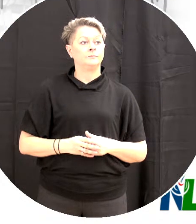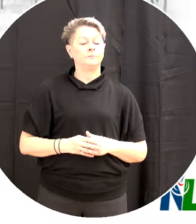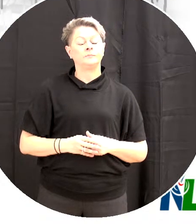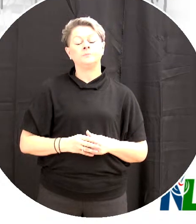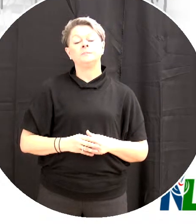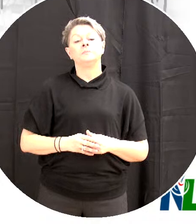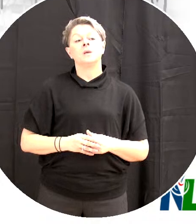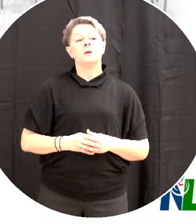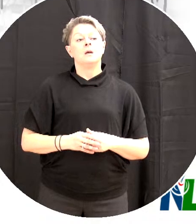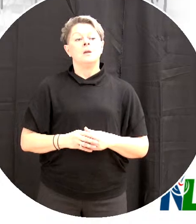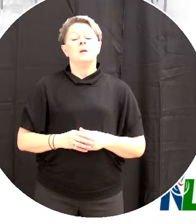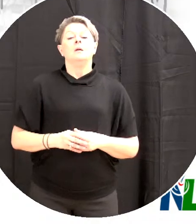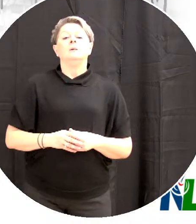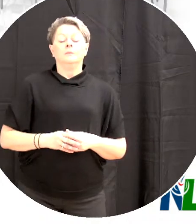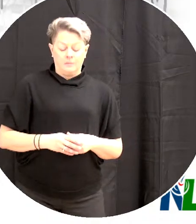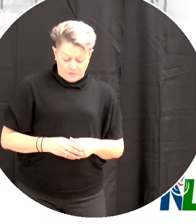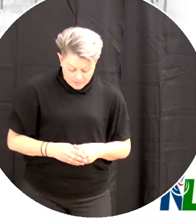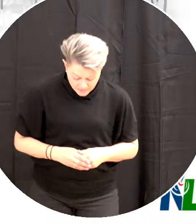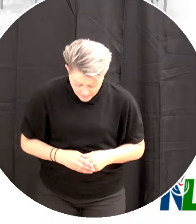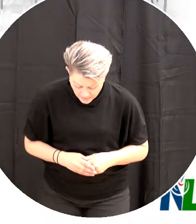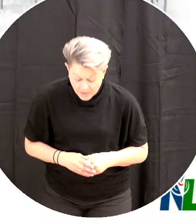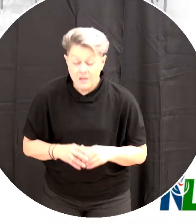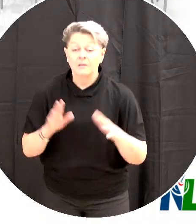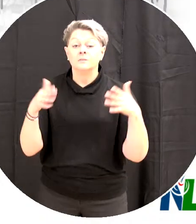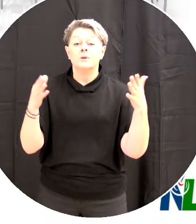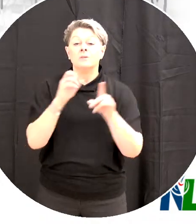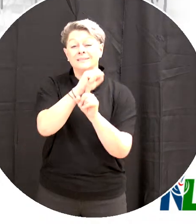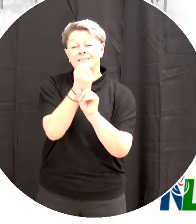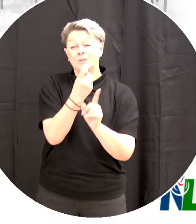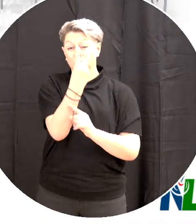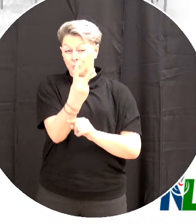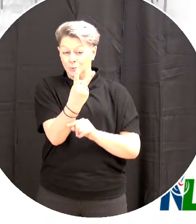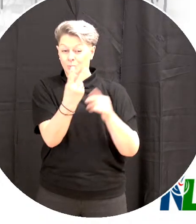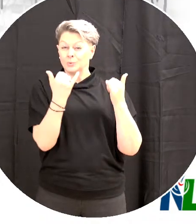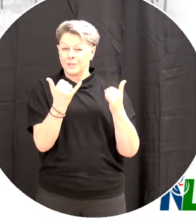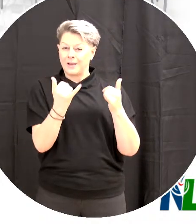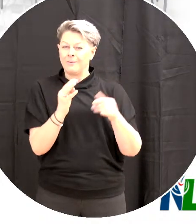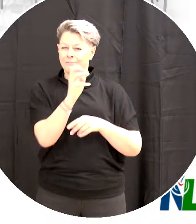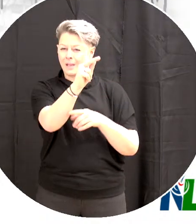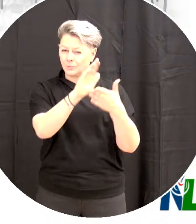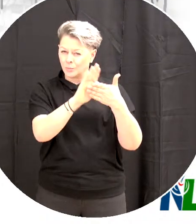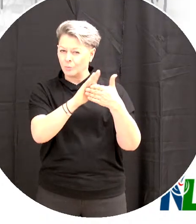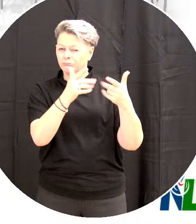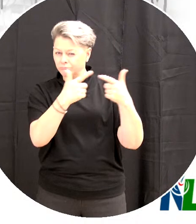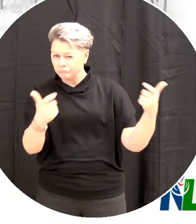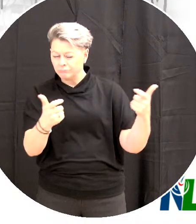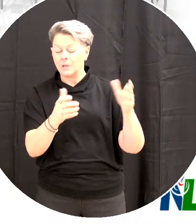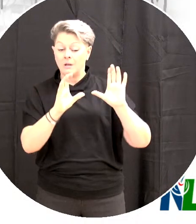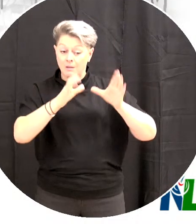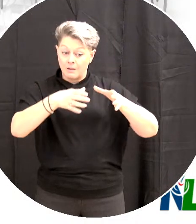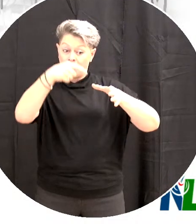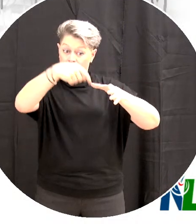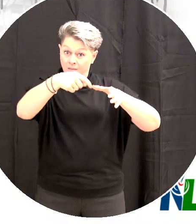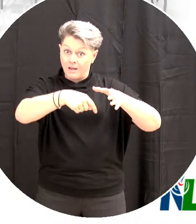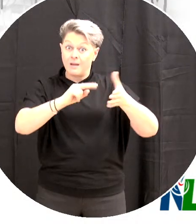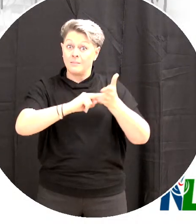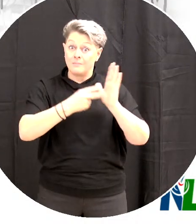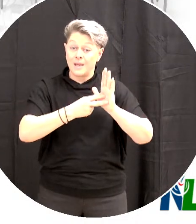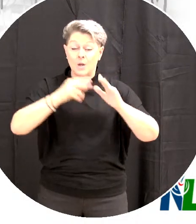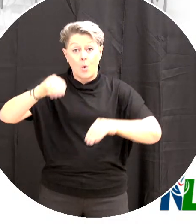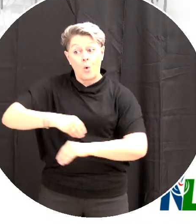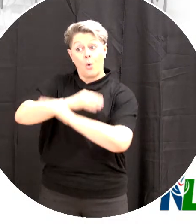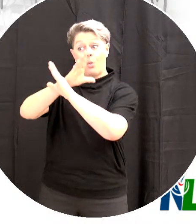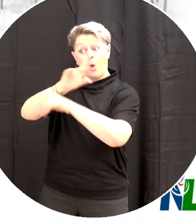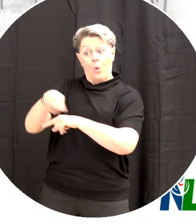So under Scenario 2, there's, again, to summarize, there's no option to attend online